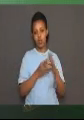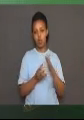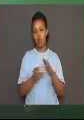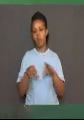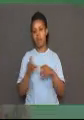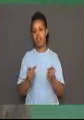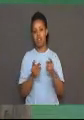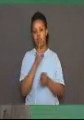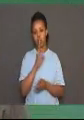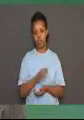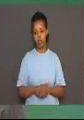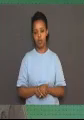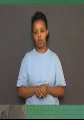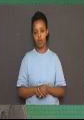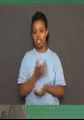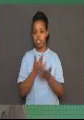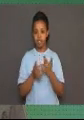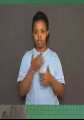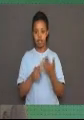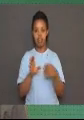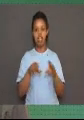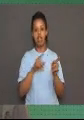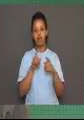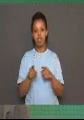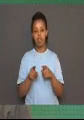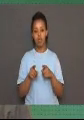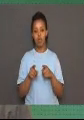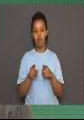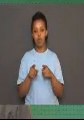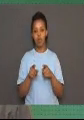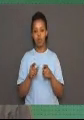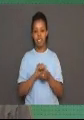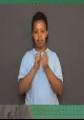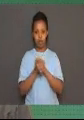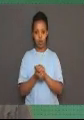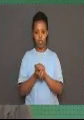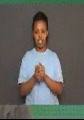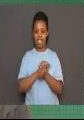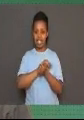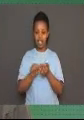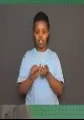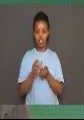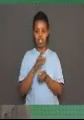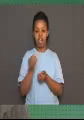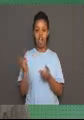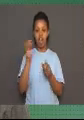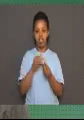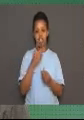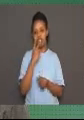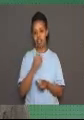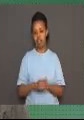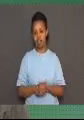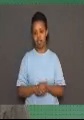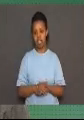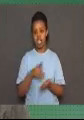mutation. We discussed substitution, deletion, and addition,